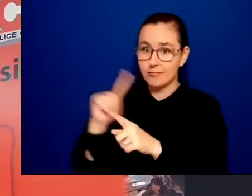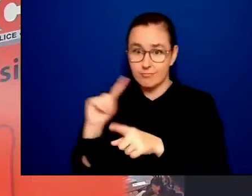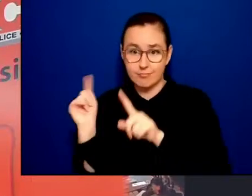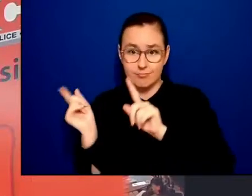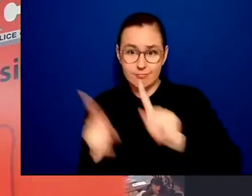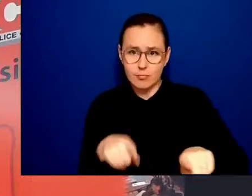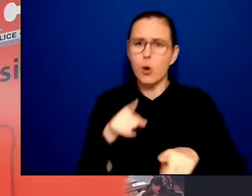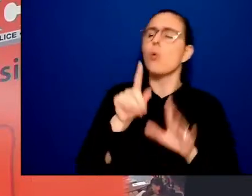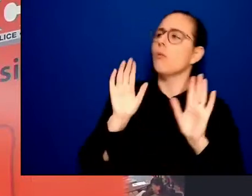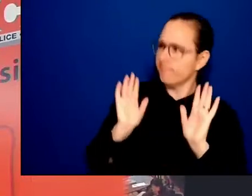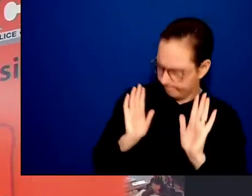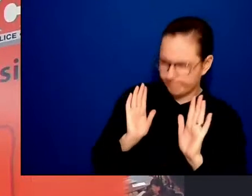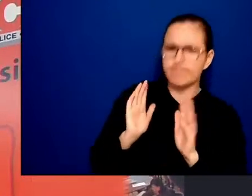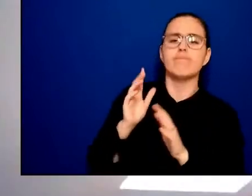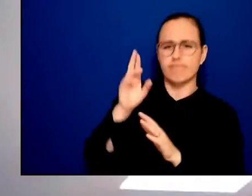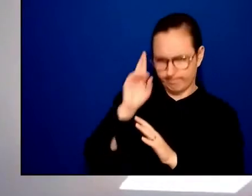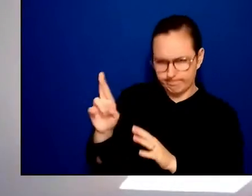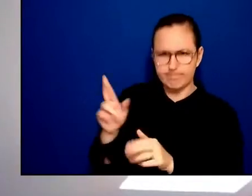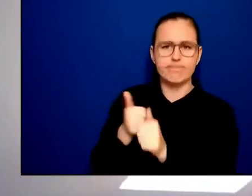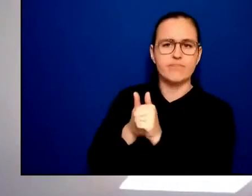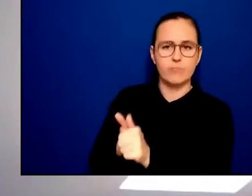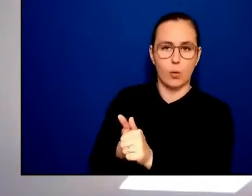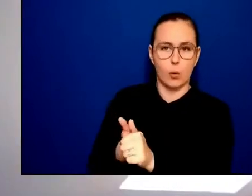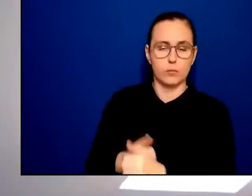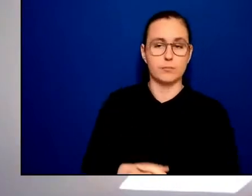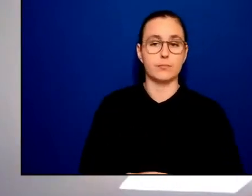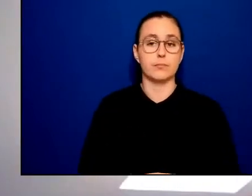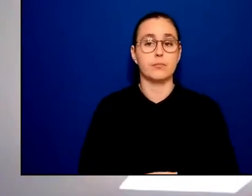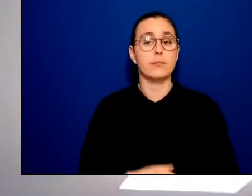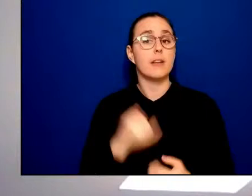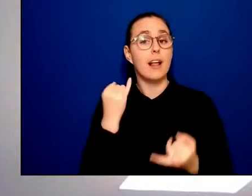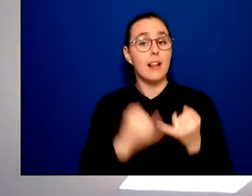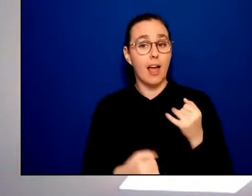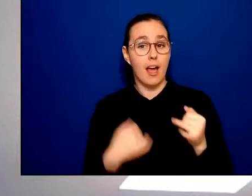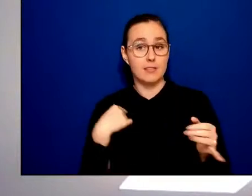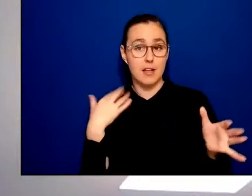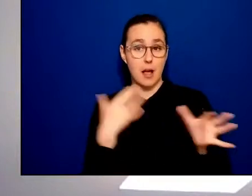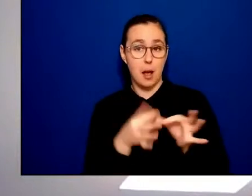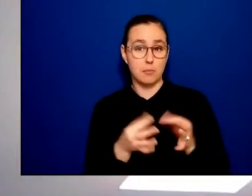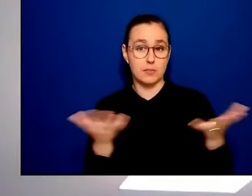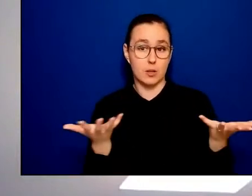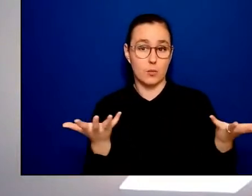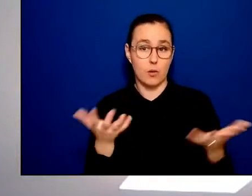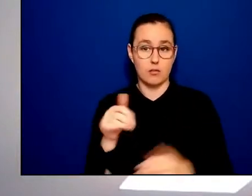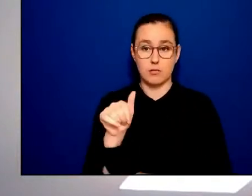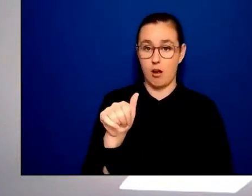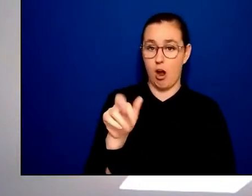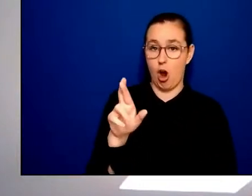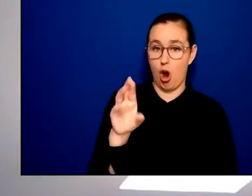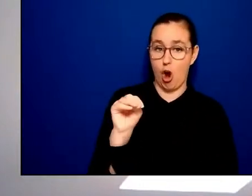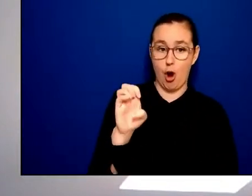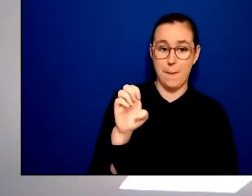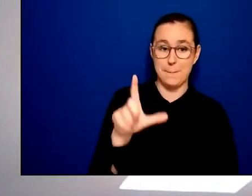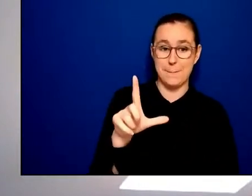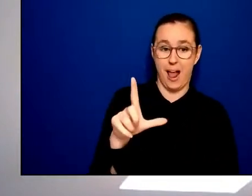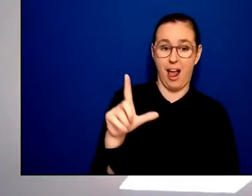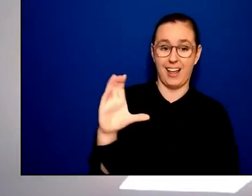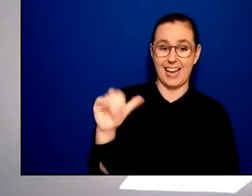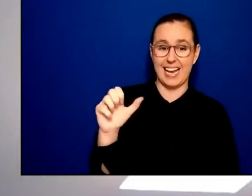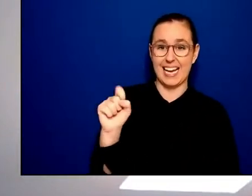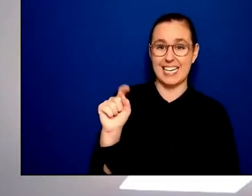today comes from Armel Castellan, Environment and Climate Change Canada. Hi, thank you very much for having me on this